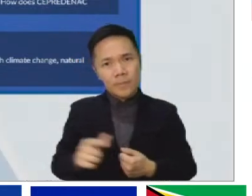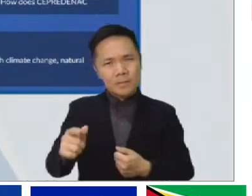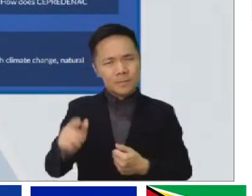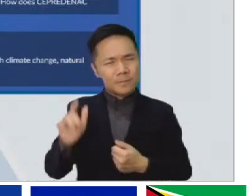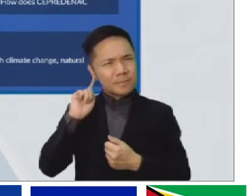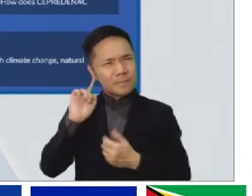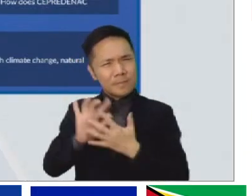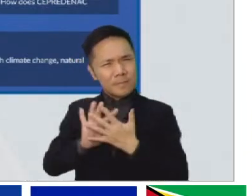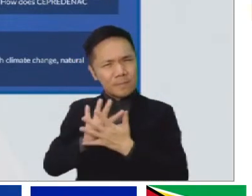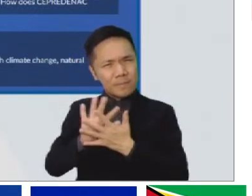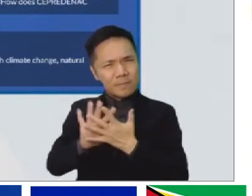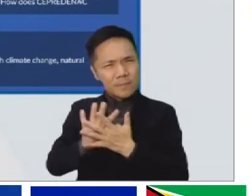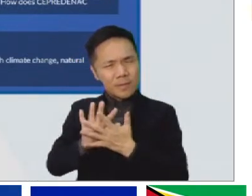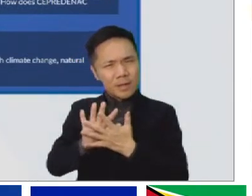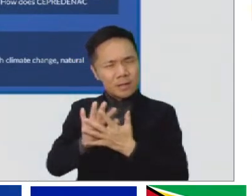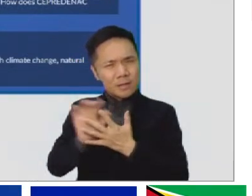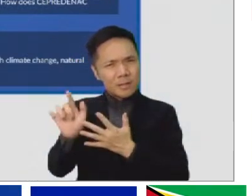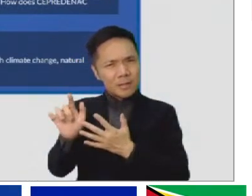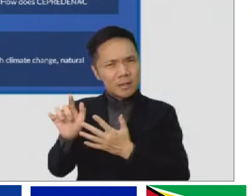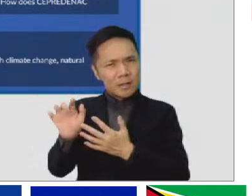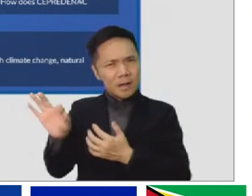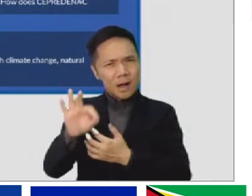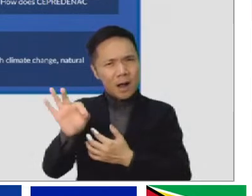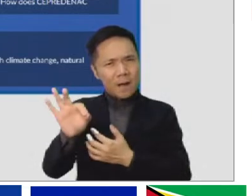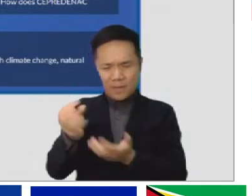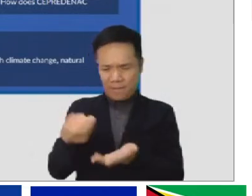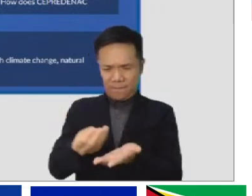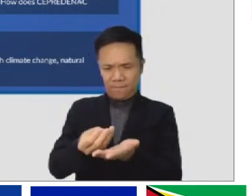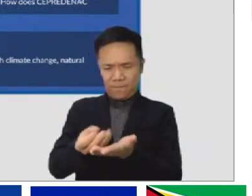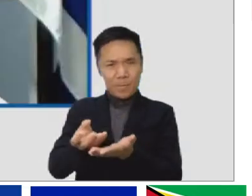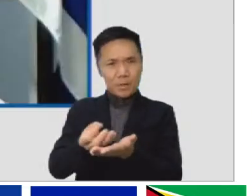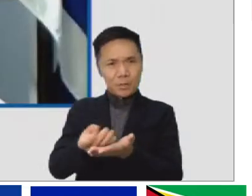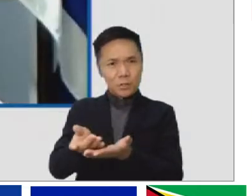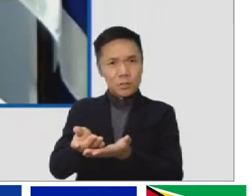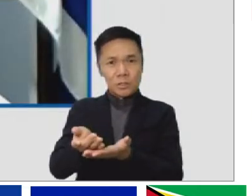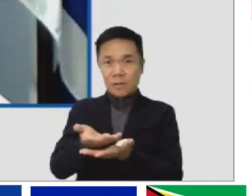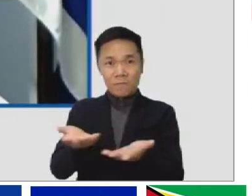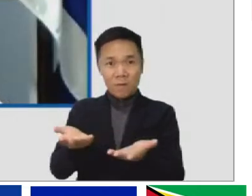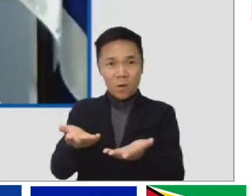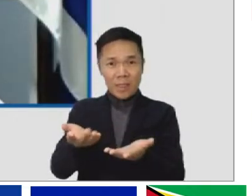information about what is happening with COVID-19.